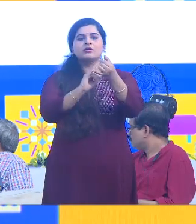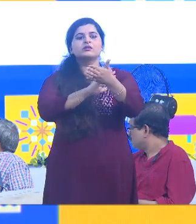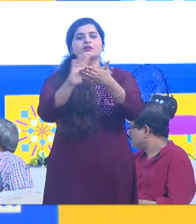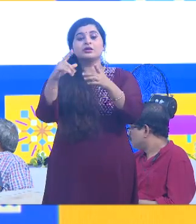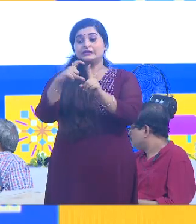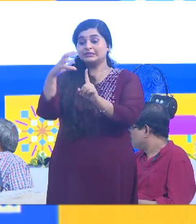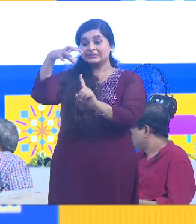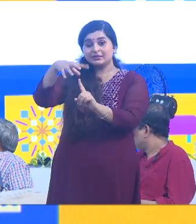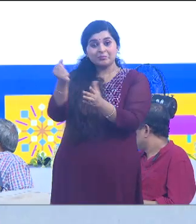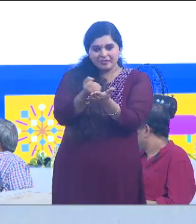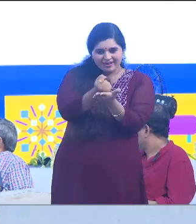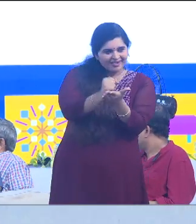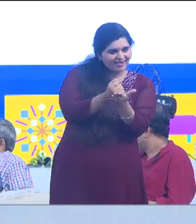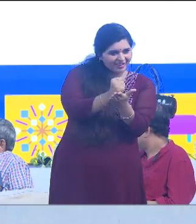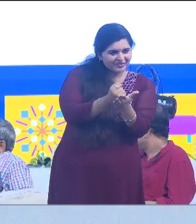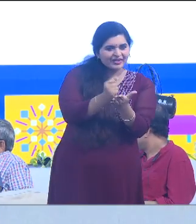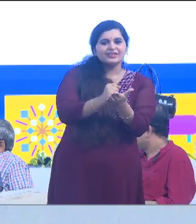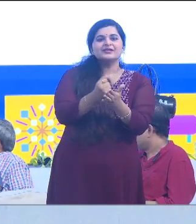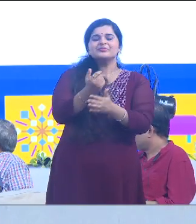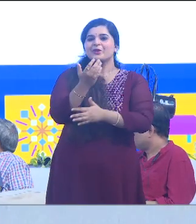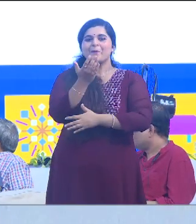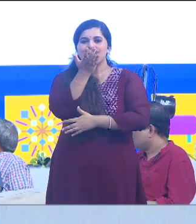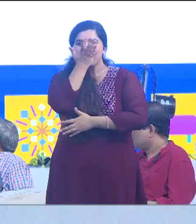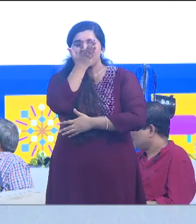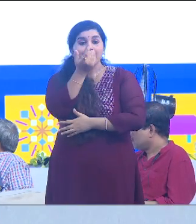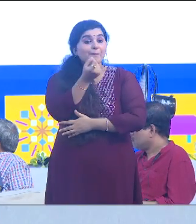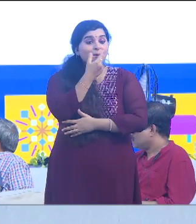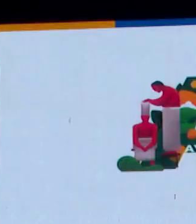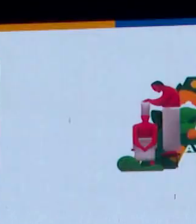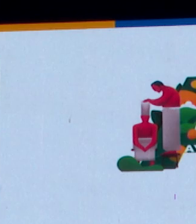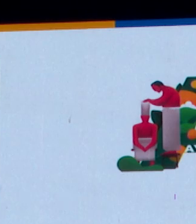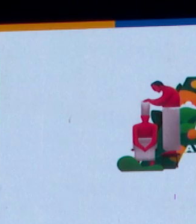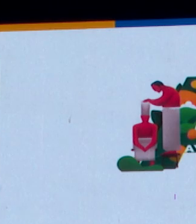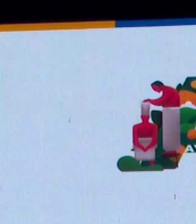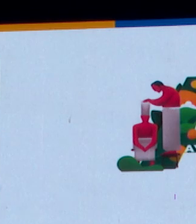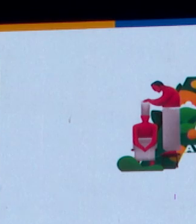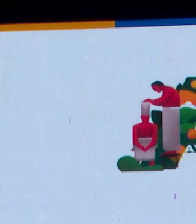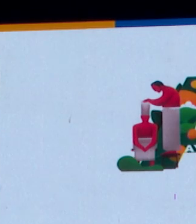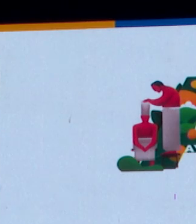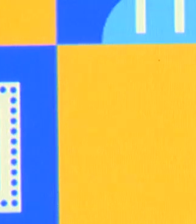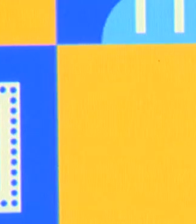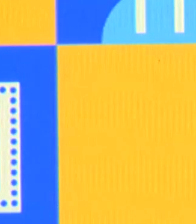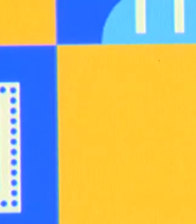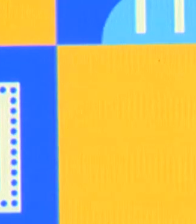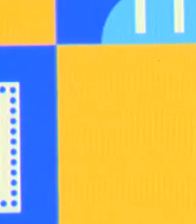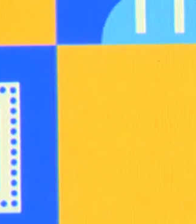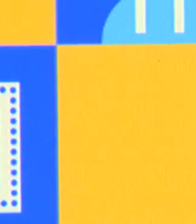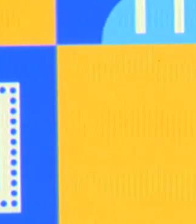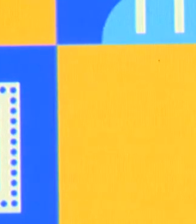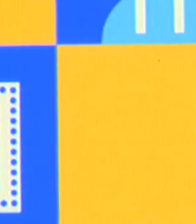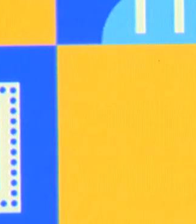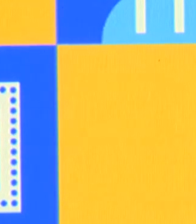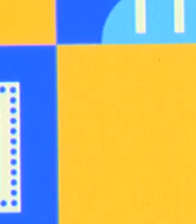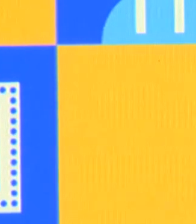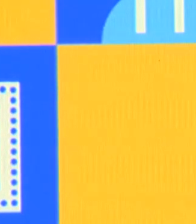Ayurveda, Yoga and Naturopathy, Unani, Siddha and Homeopathy, they are being given greater deal of focus, especially with the kind of integration that's happening across the